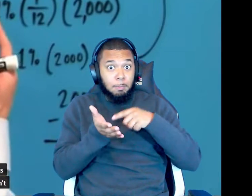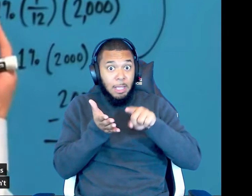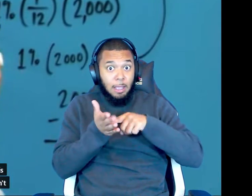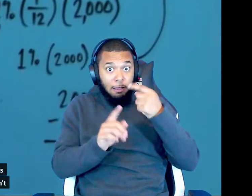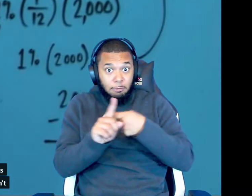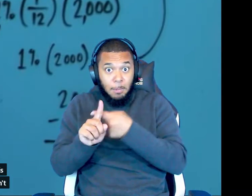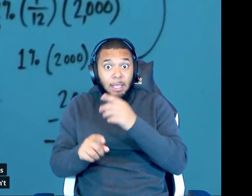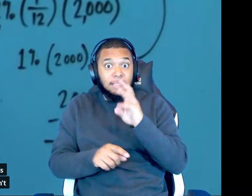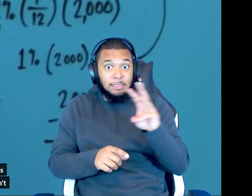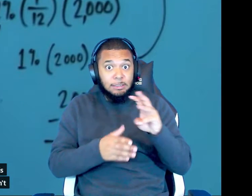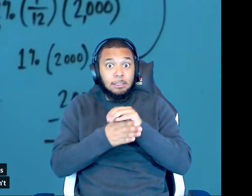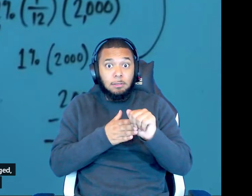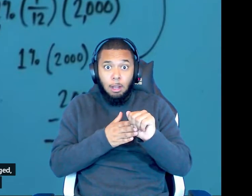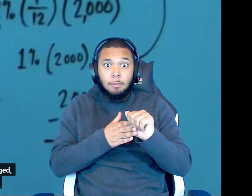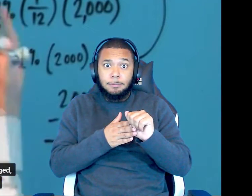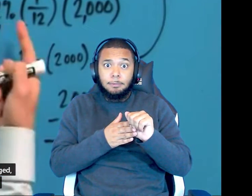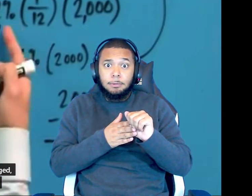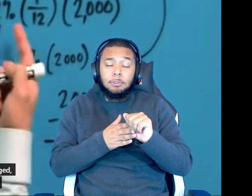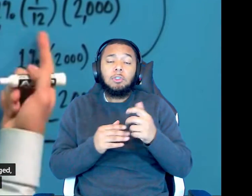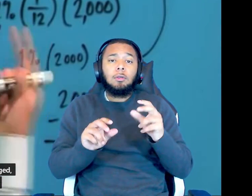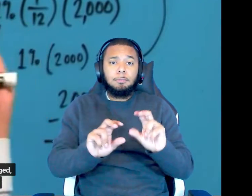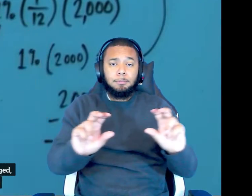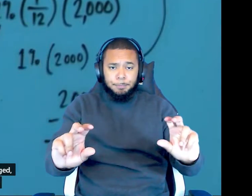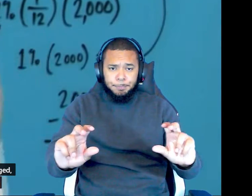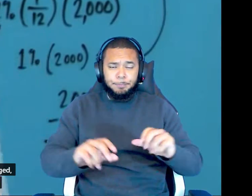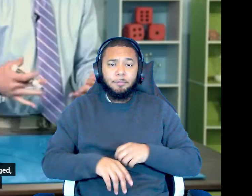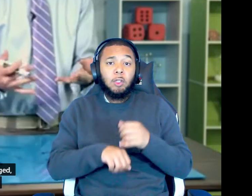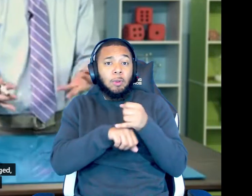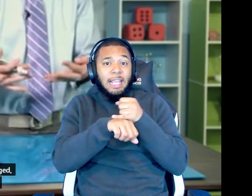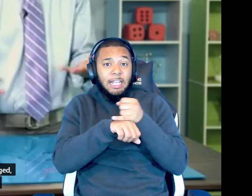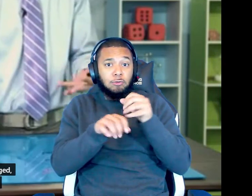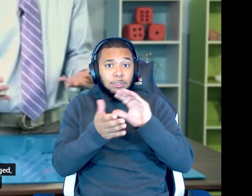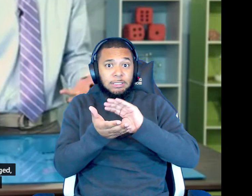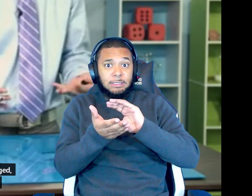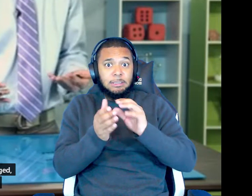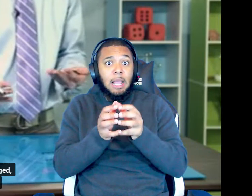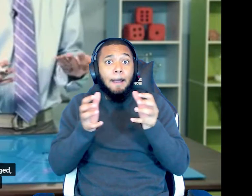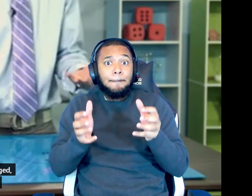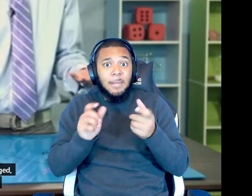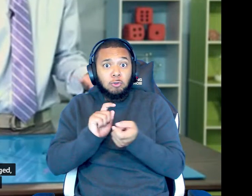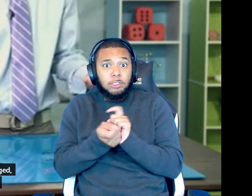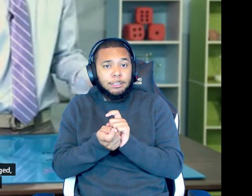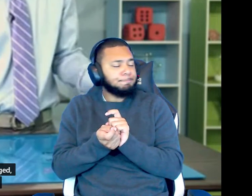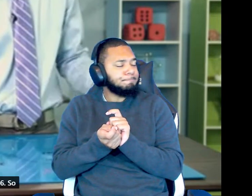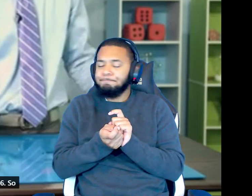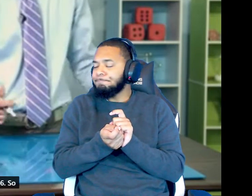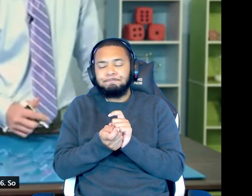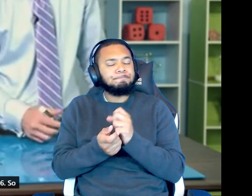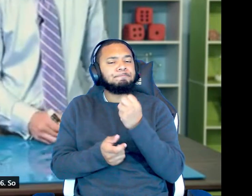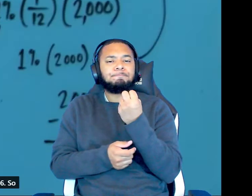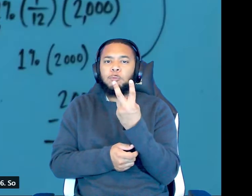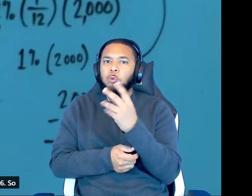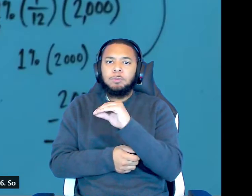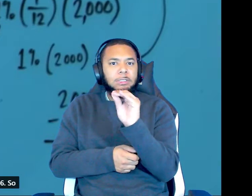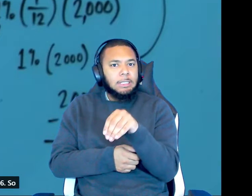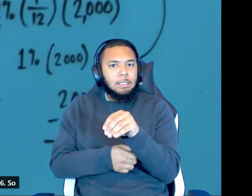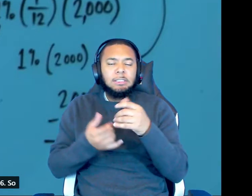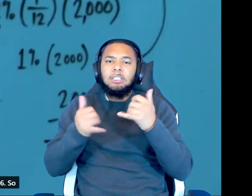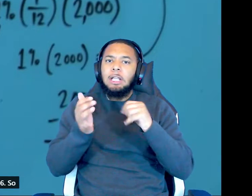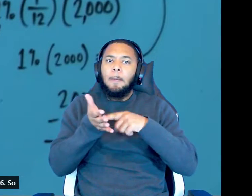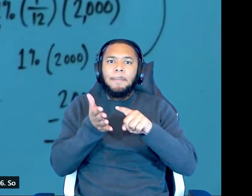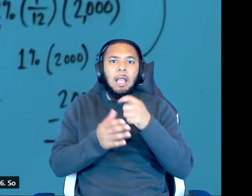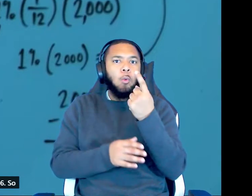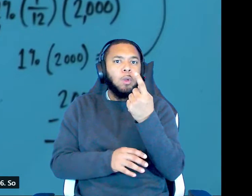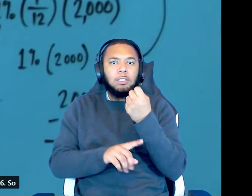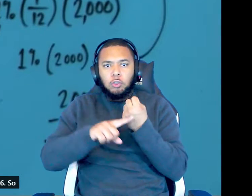So the interest rate hasn't changed and the month hasn't changed, right? It's still the same 1/12 of a year. So we're going to